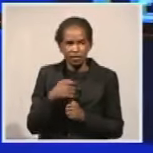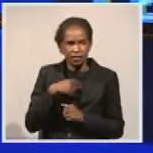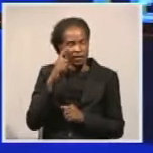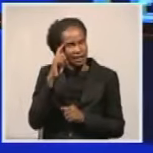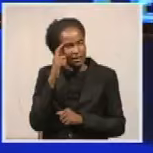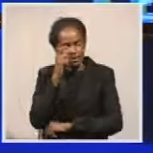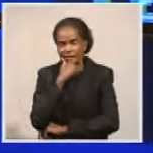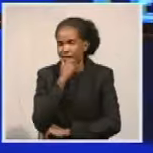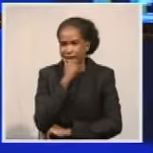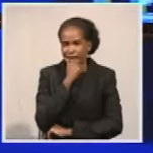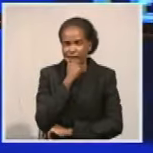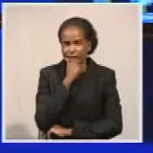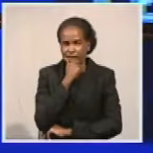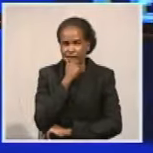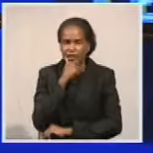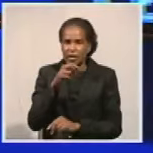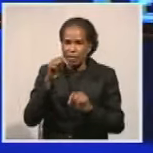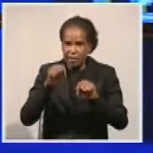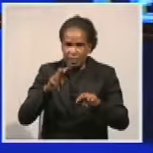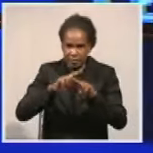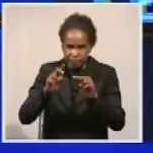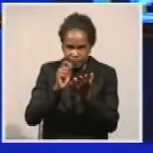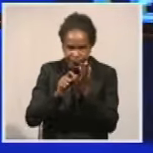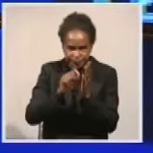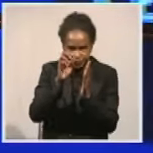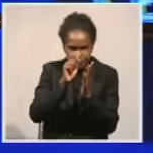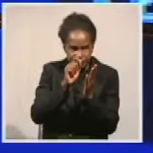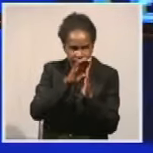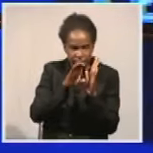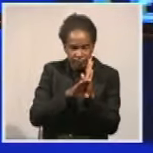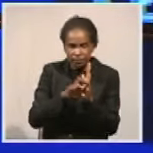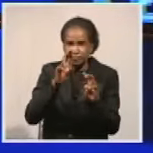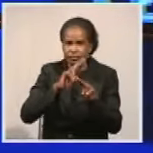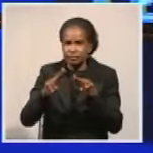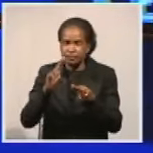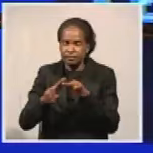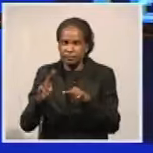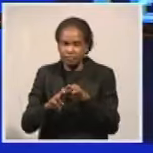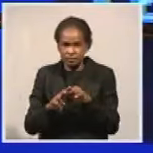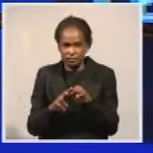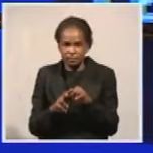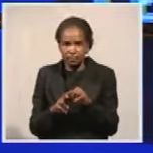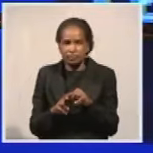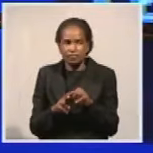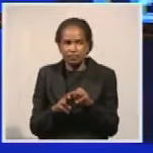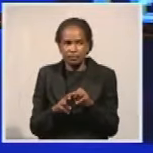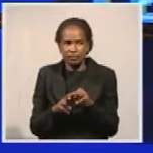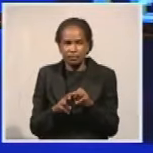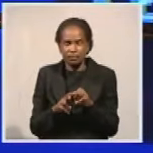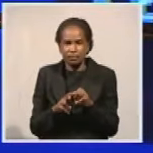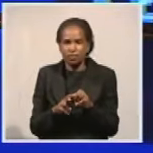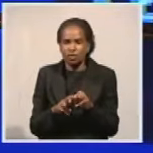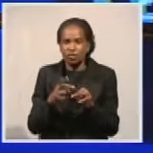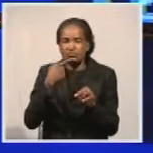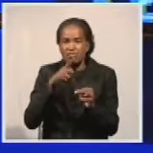Let's finish the drafting as quickly as possible so that we get this gentleman